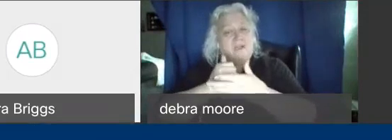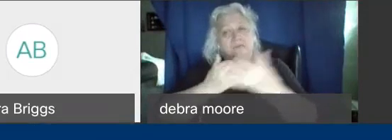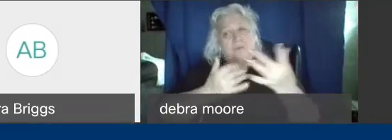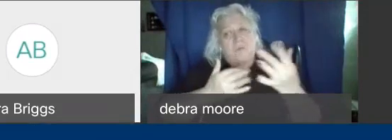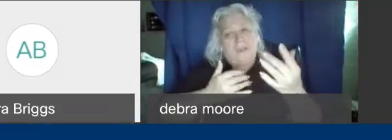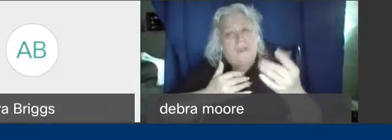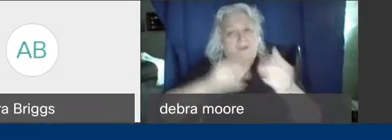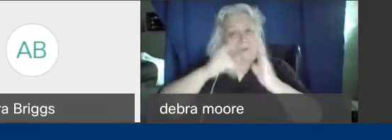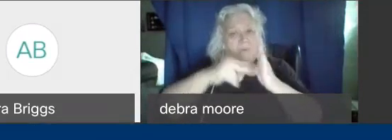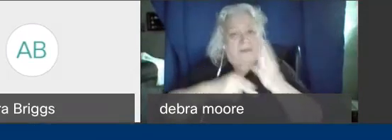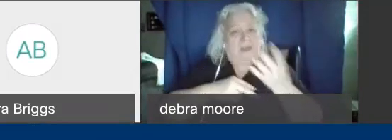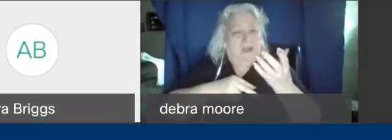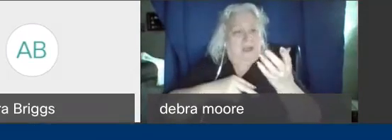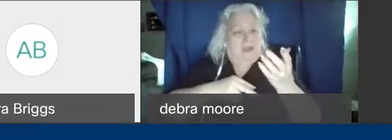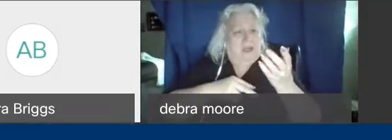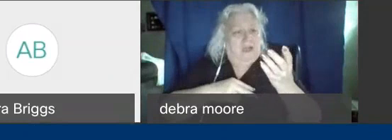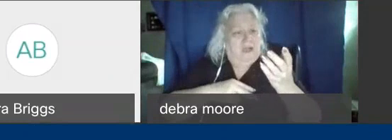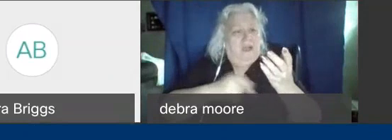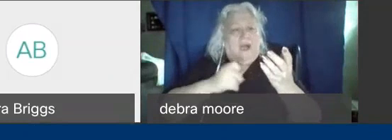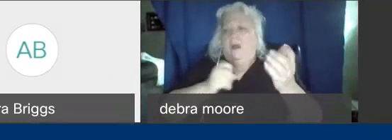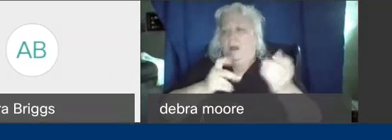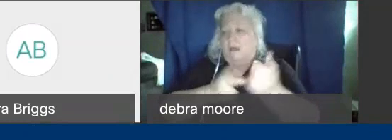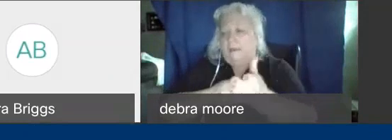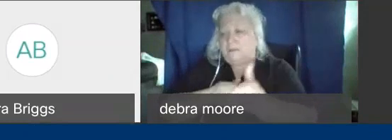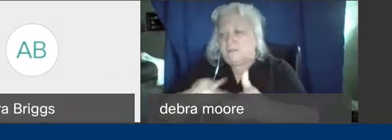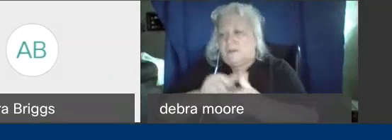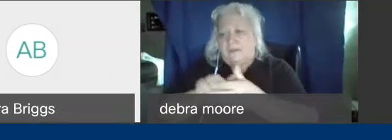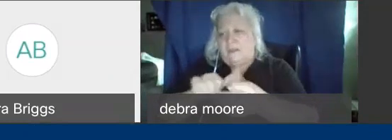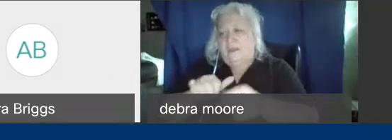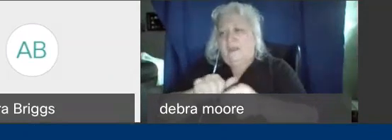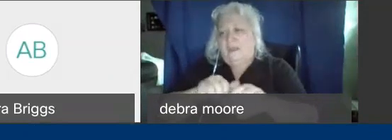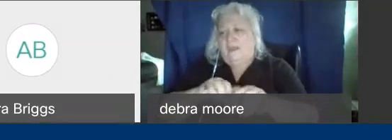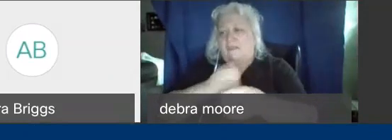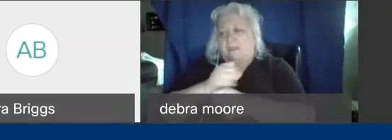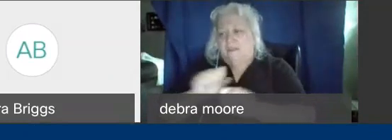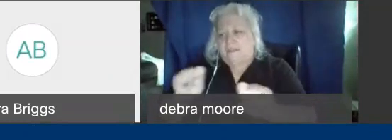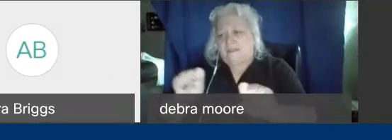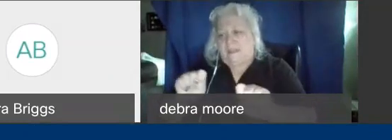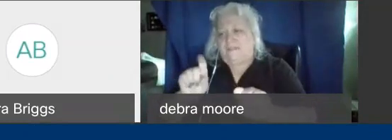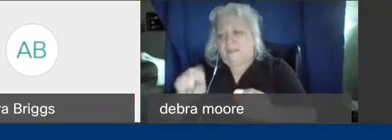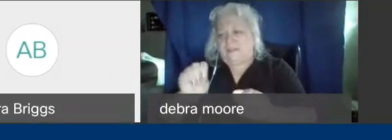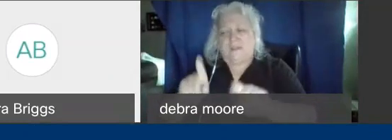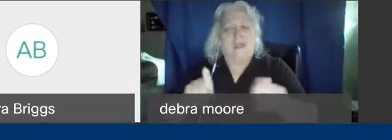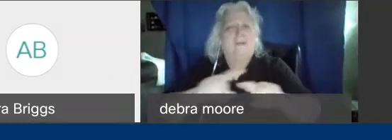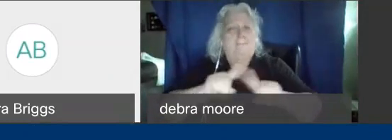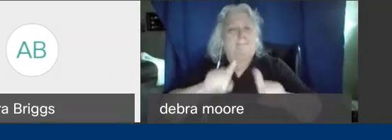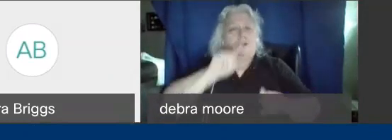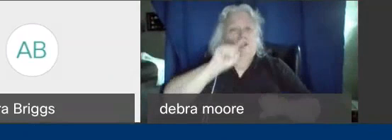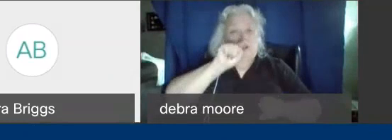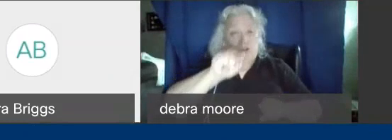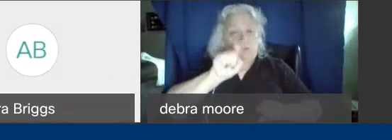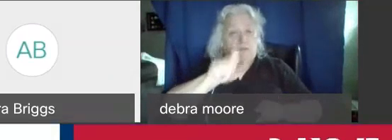for medical personnel to arrive. And again, make sure that you are not putting your own safety at risk performing any of these